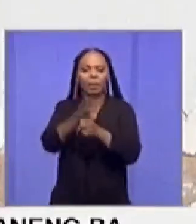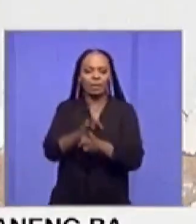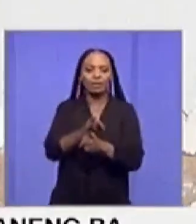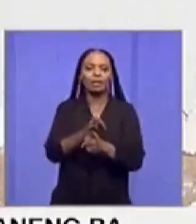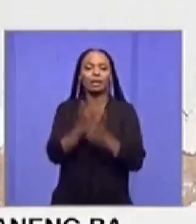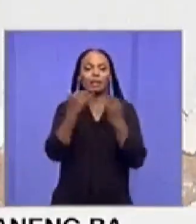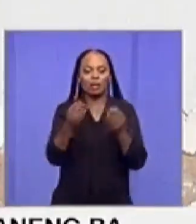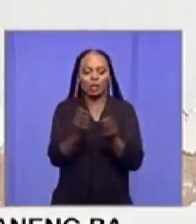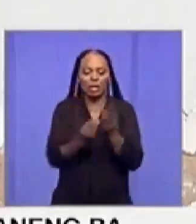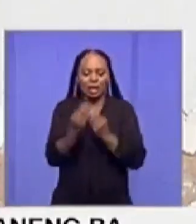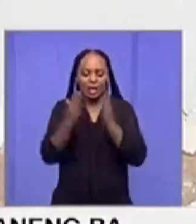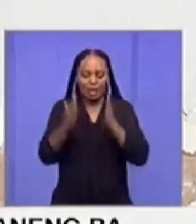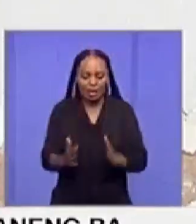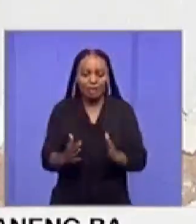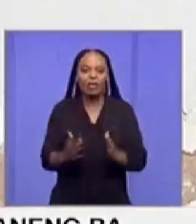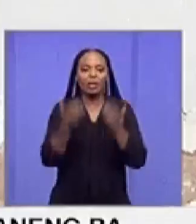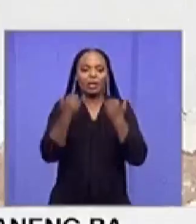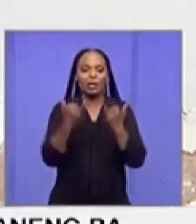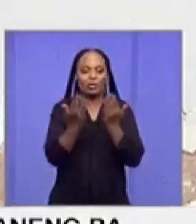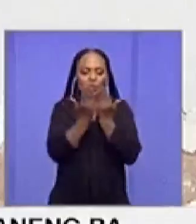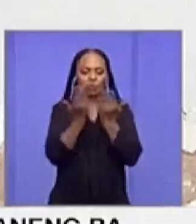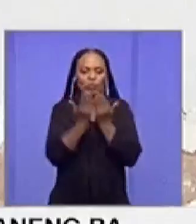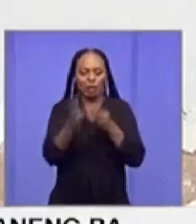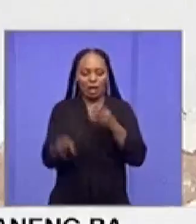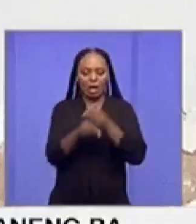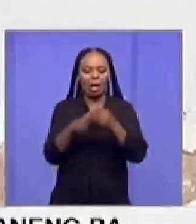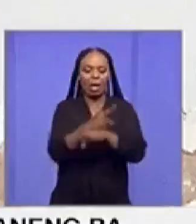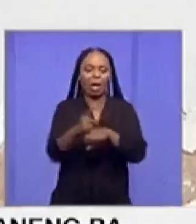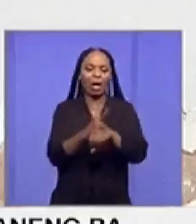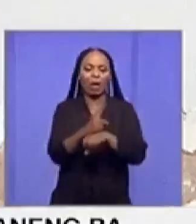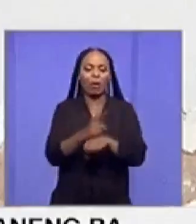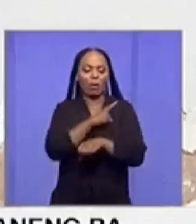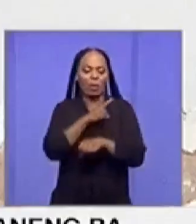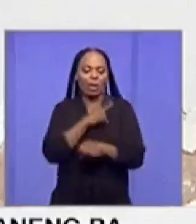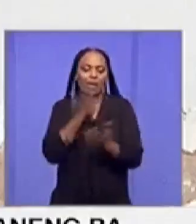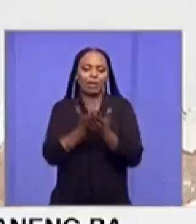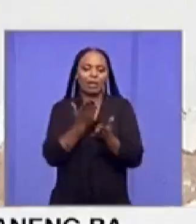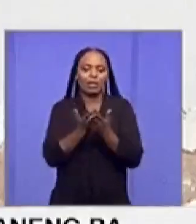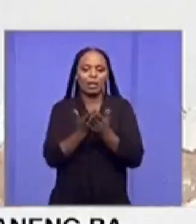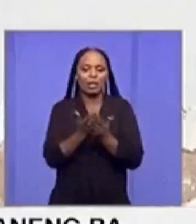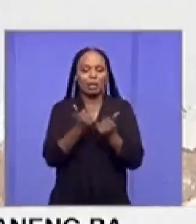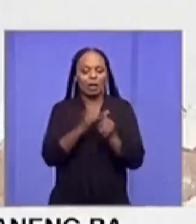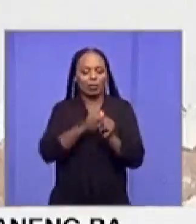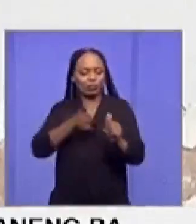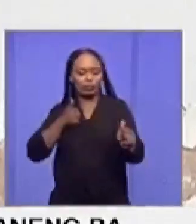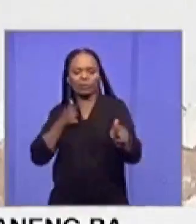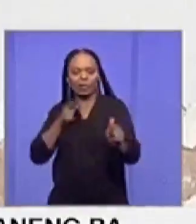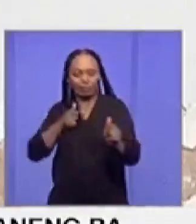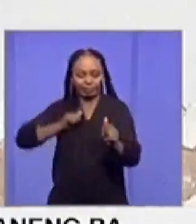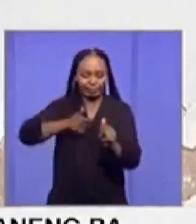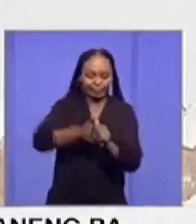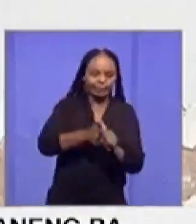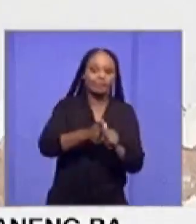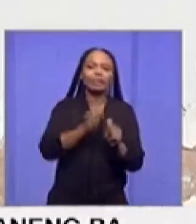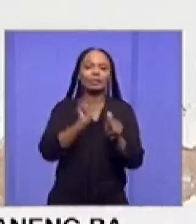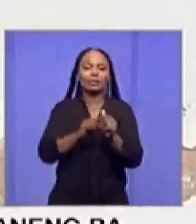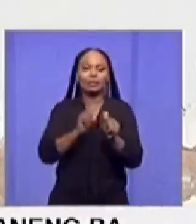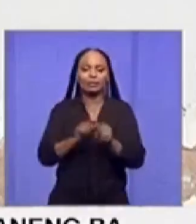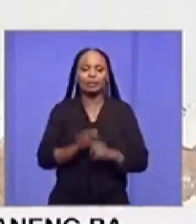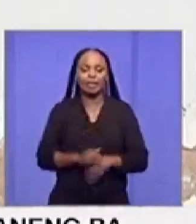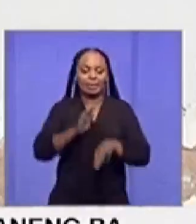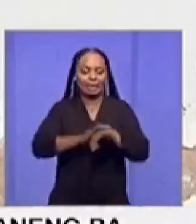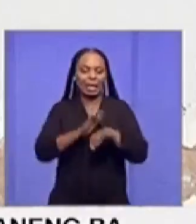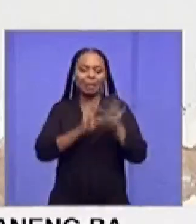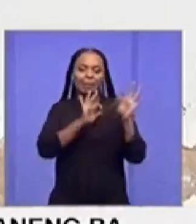barutwana ba tle ba nne le nako e telele mo sekolong gore ba kgone go ka recovera ka ntle le lefoko le le betere nako e